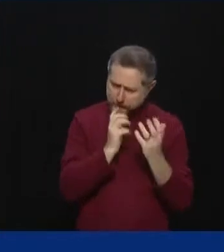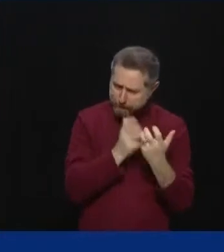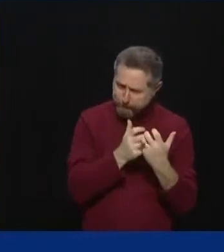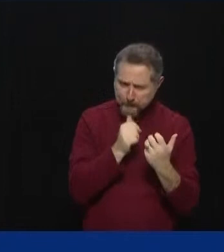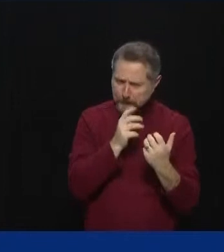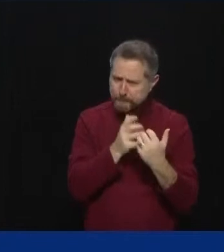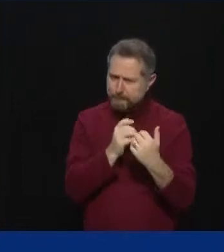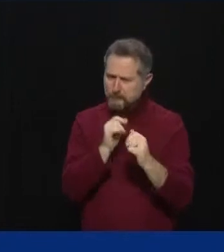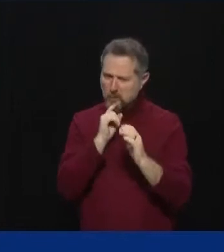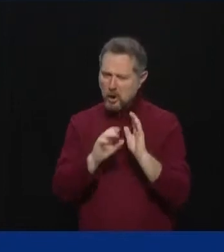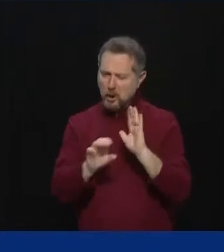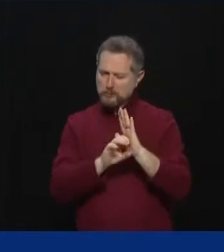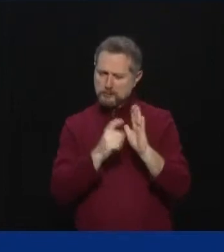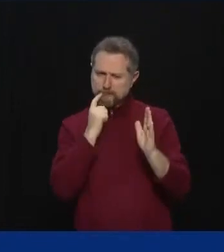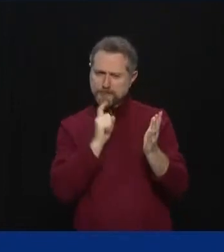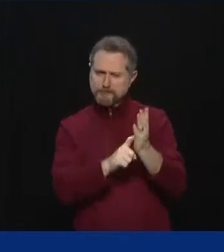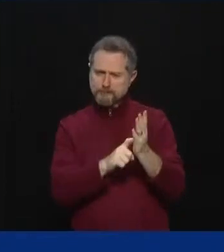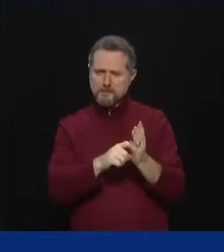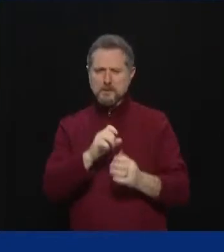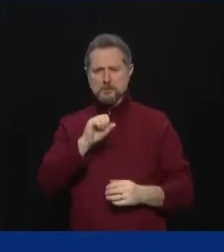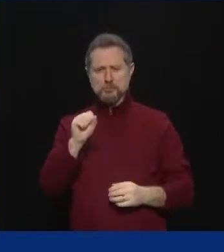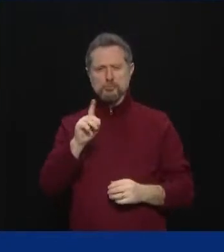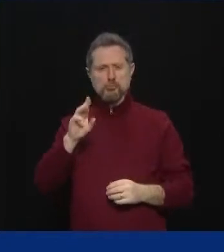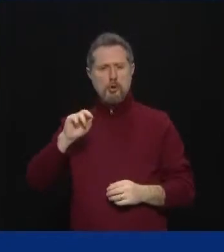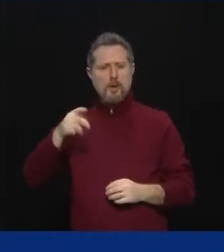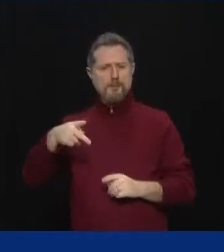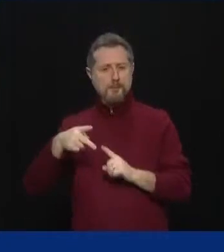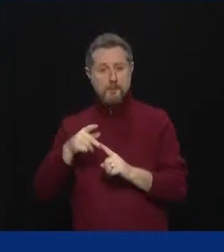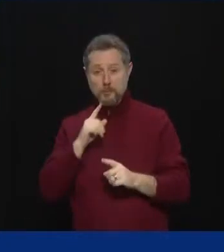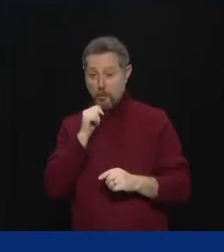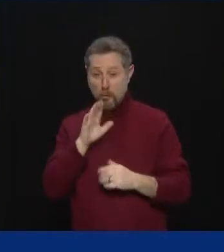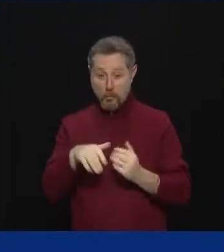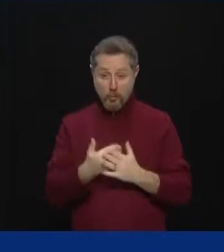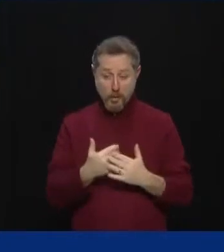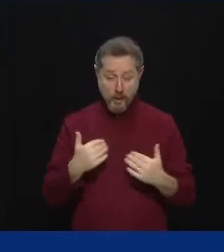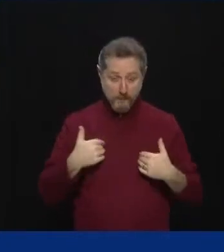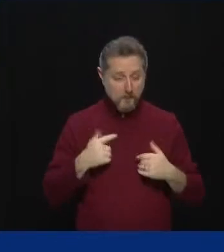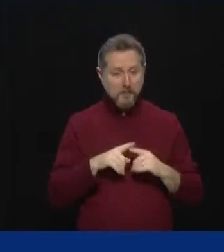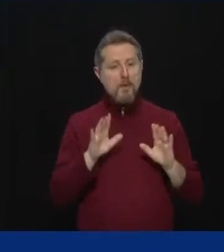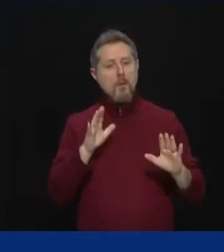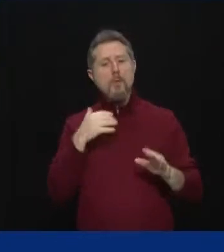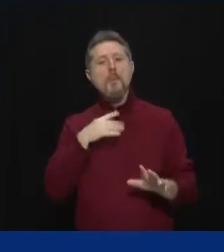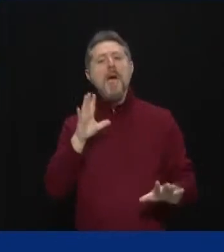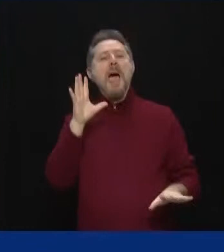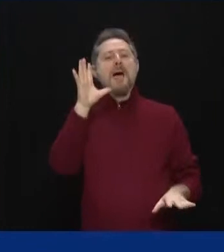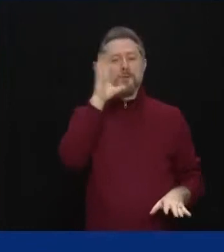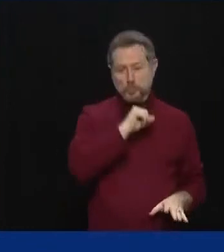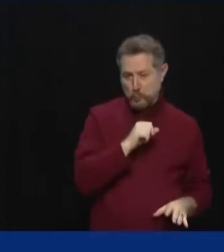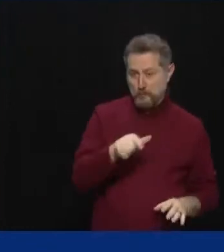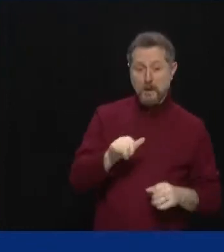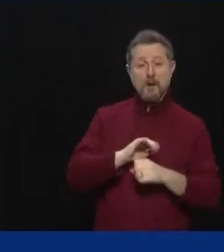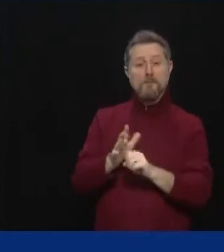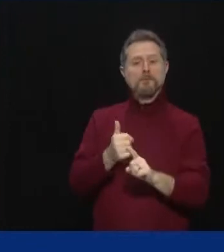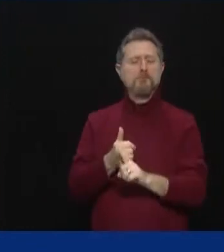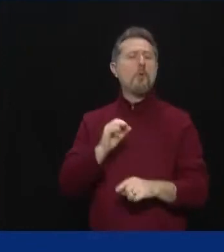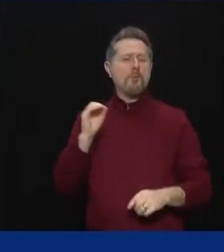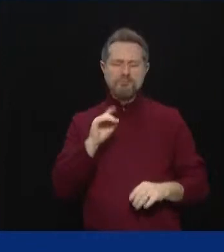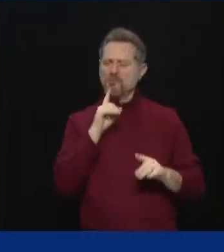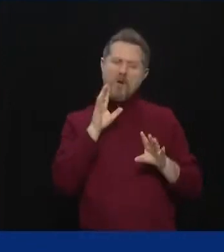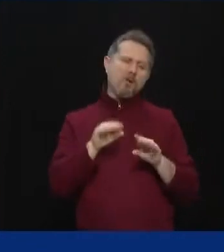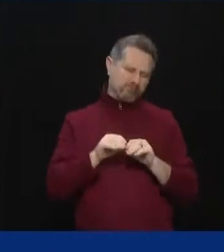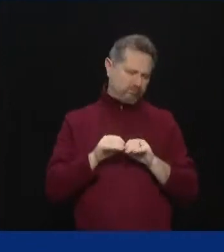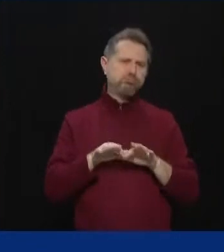characteristic S-drop signature. So we are assuming that this variant is circulating around the